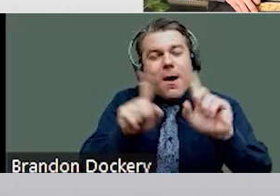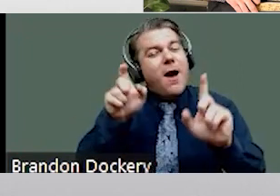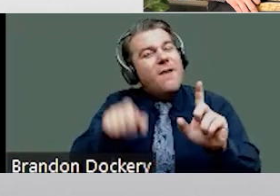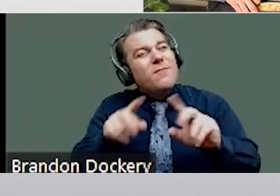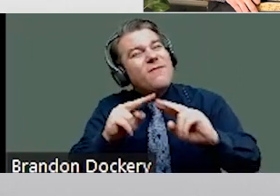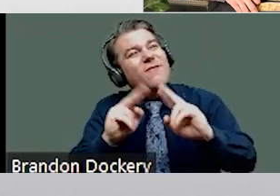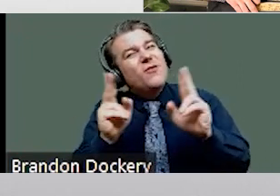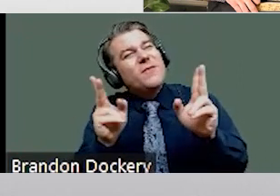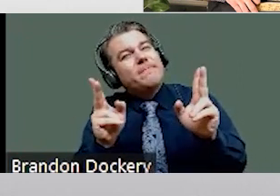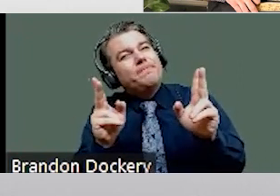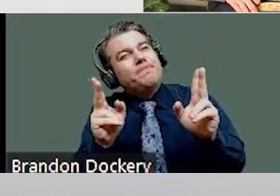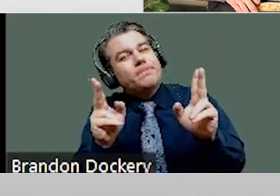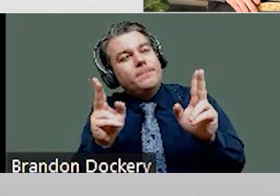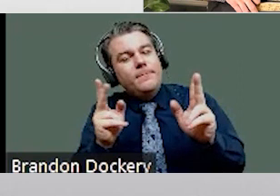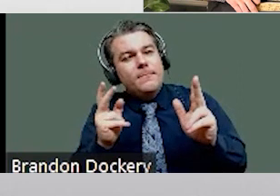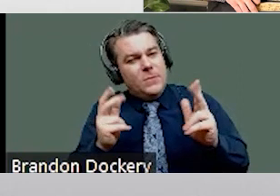very